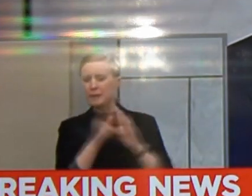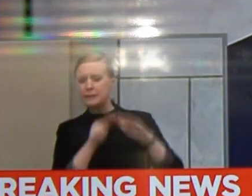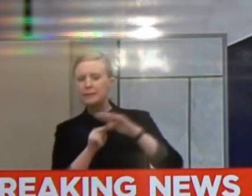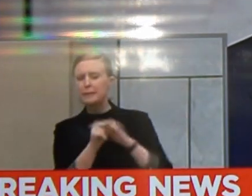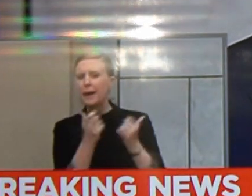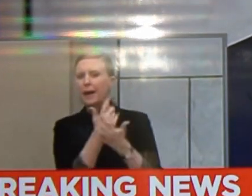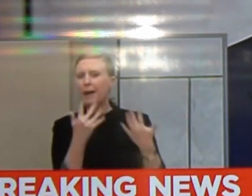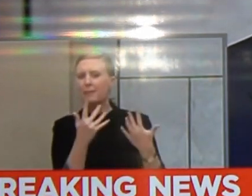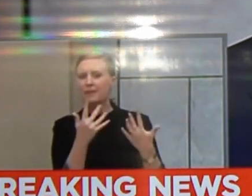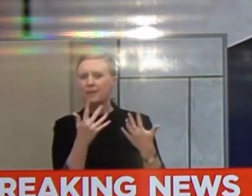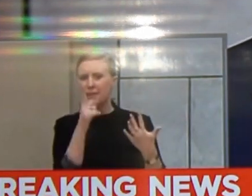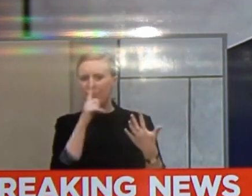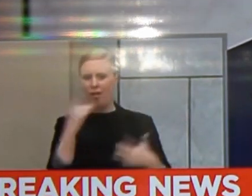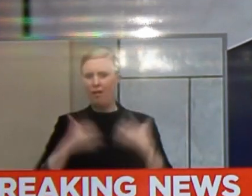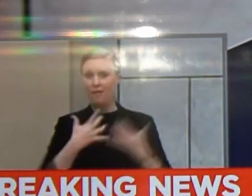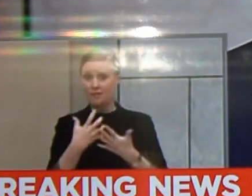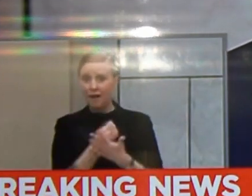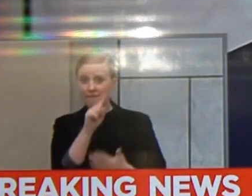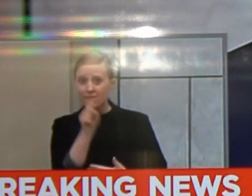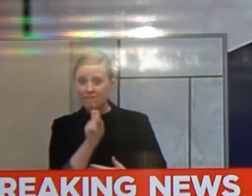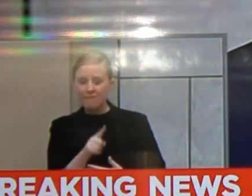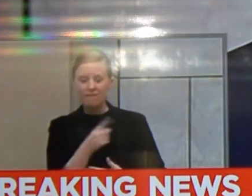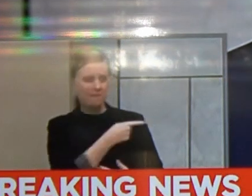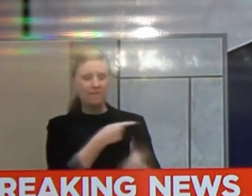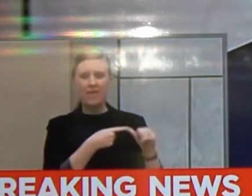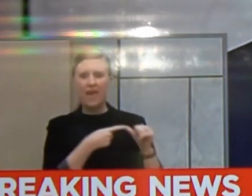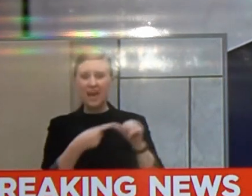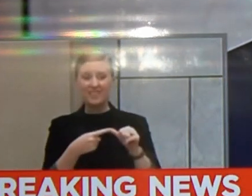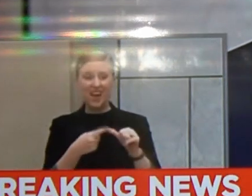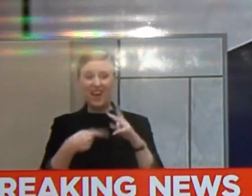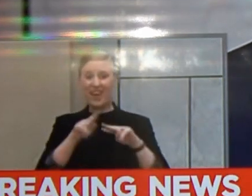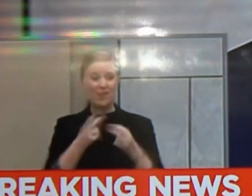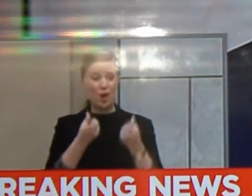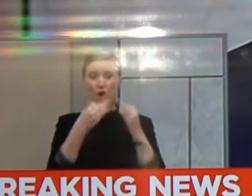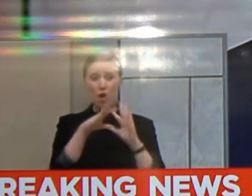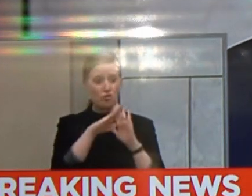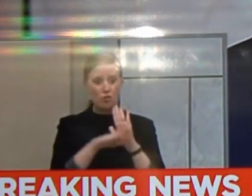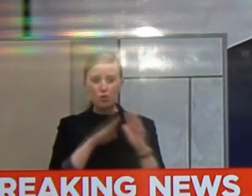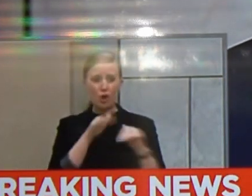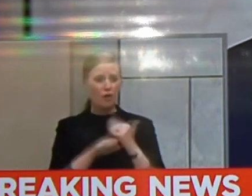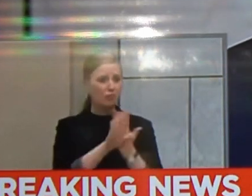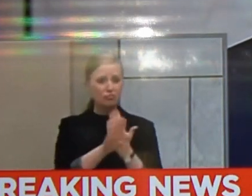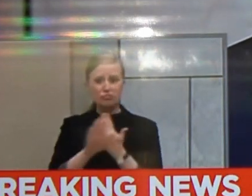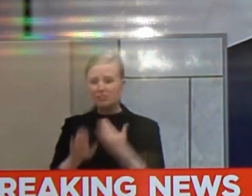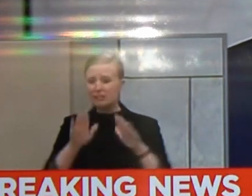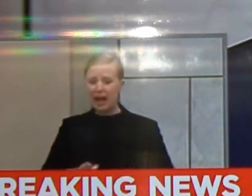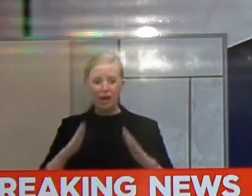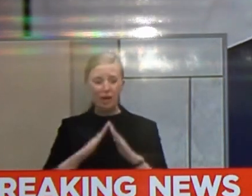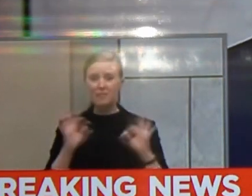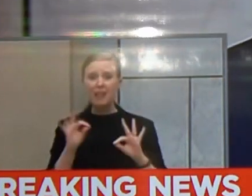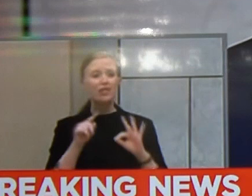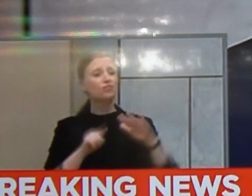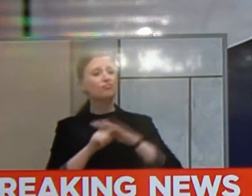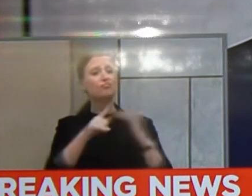we'd already taken just 12 days ago, there'd be 5,000 more people with the virus right now. Now, we'll be sharing